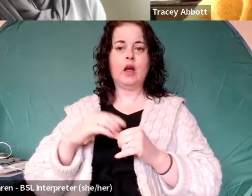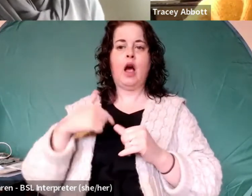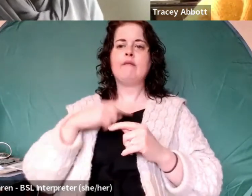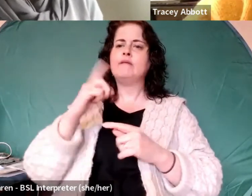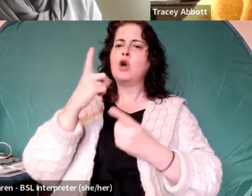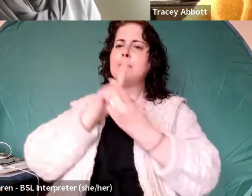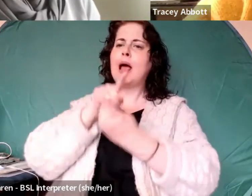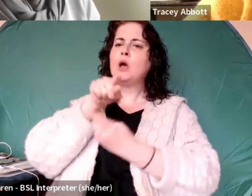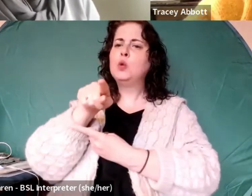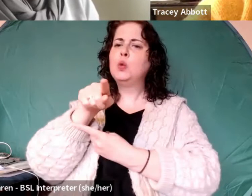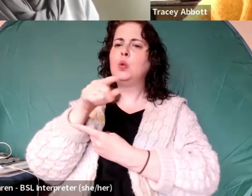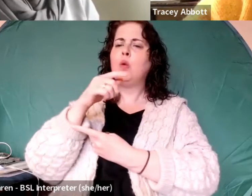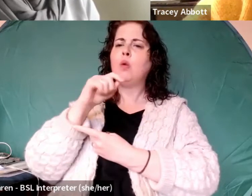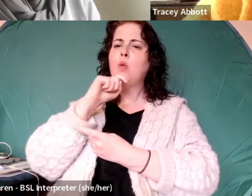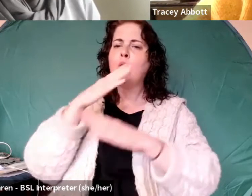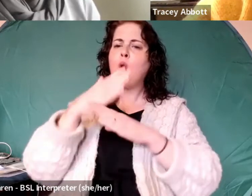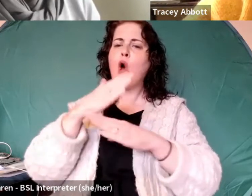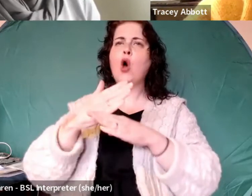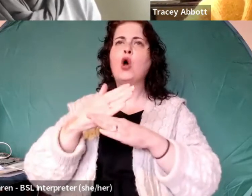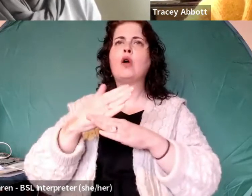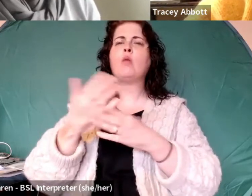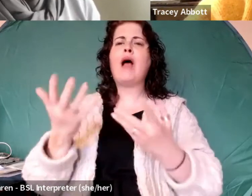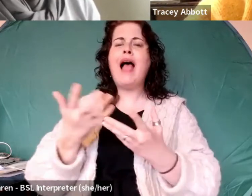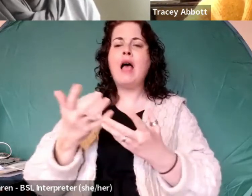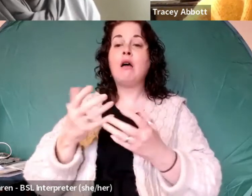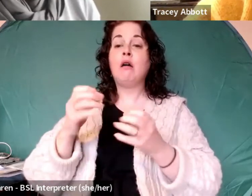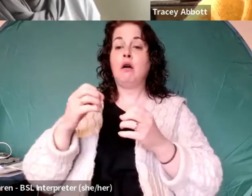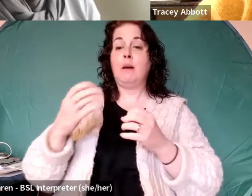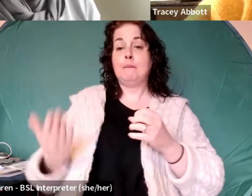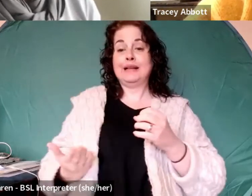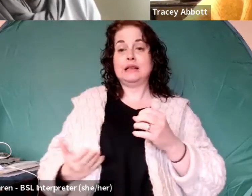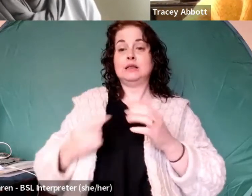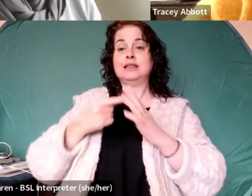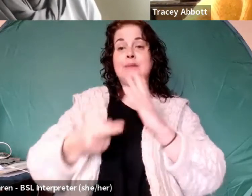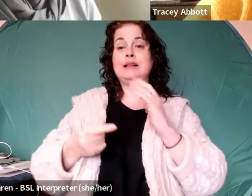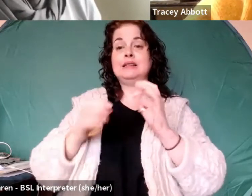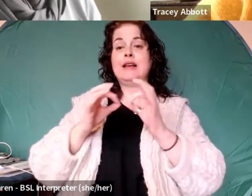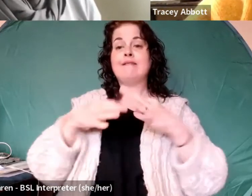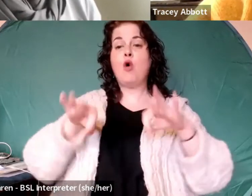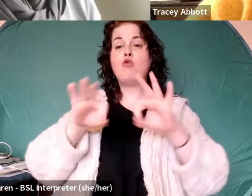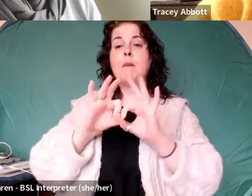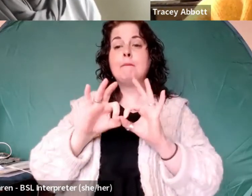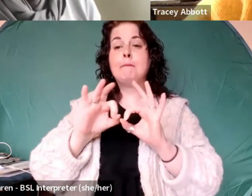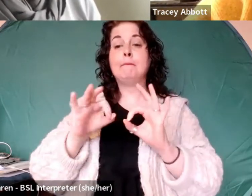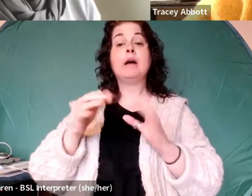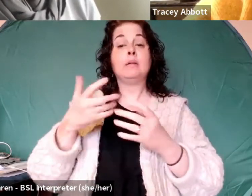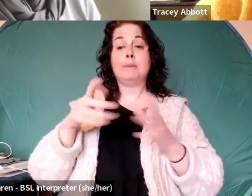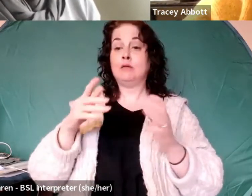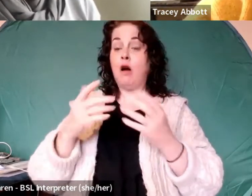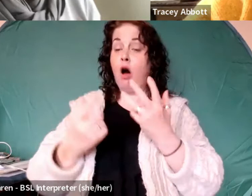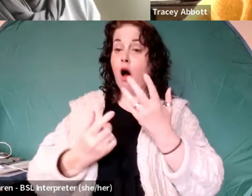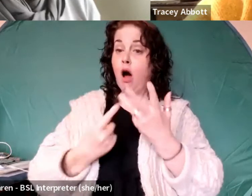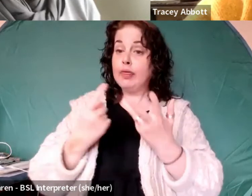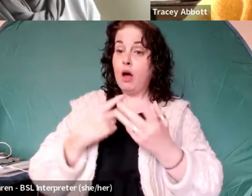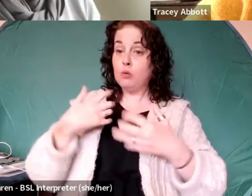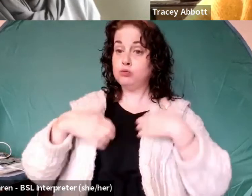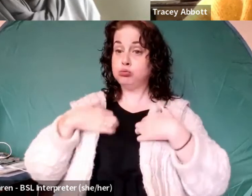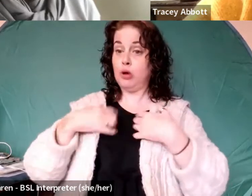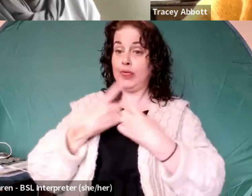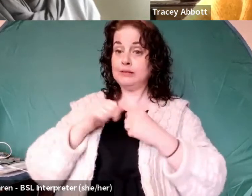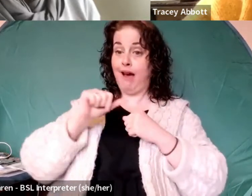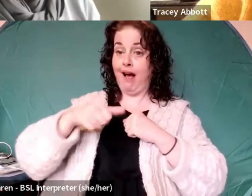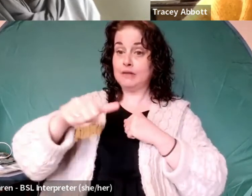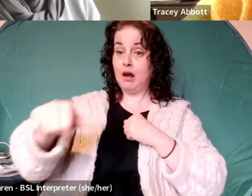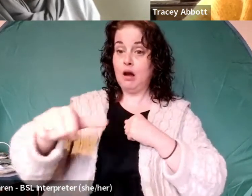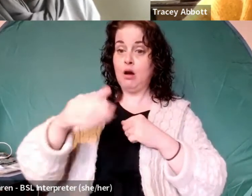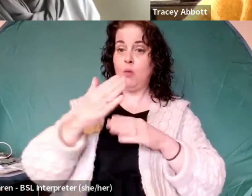you, Tracey, when you were working for Business Disability Forum. And you've done lots of other exciting things since then, and you